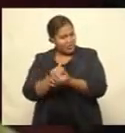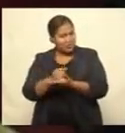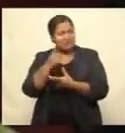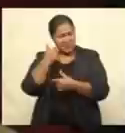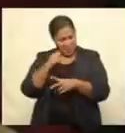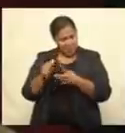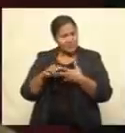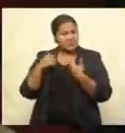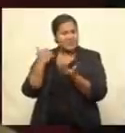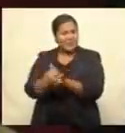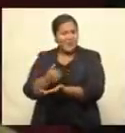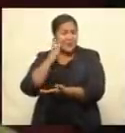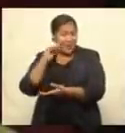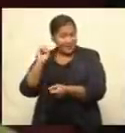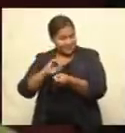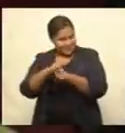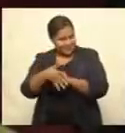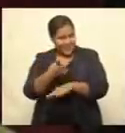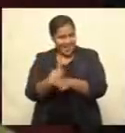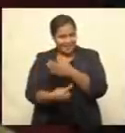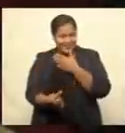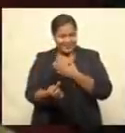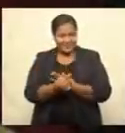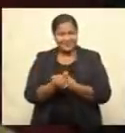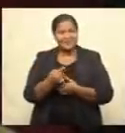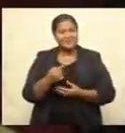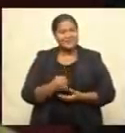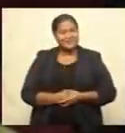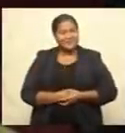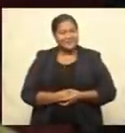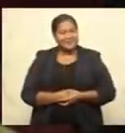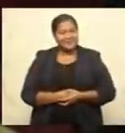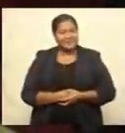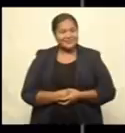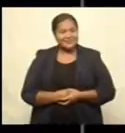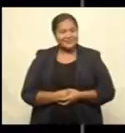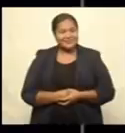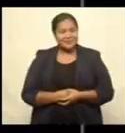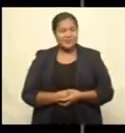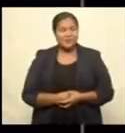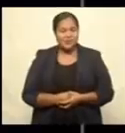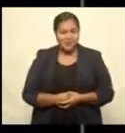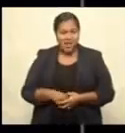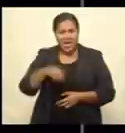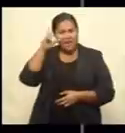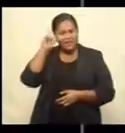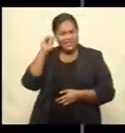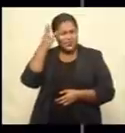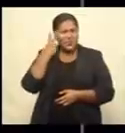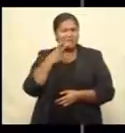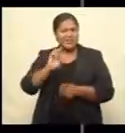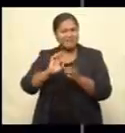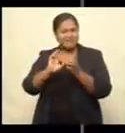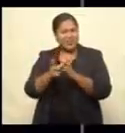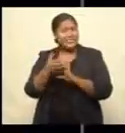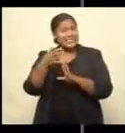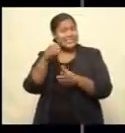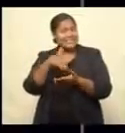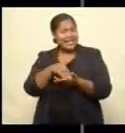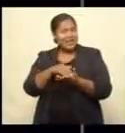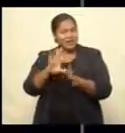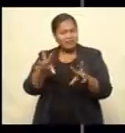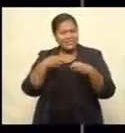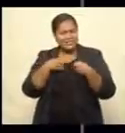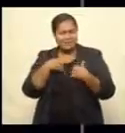after during this pandemic. Koroi Tandulala, FBC News. The Fiji Women's Crisis Center has been receiving